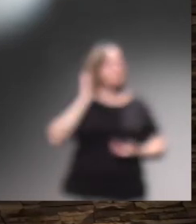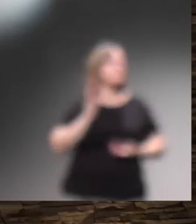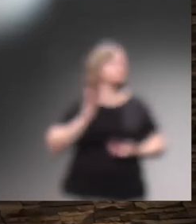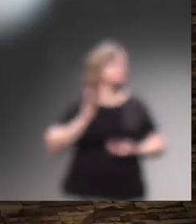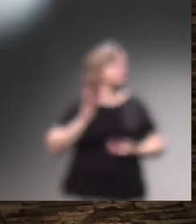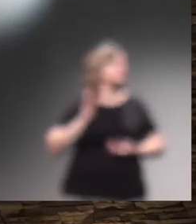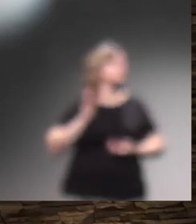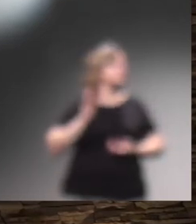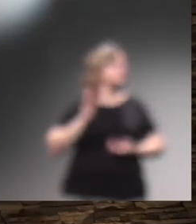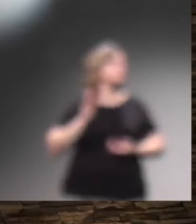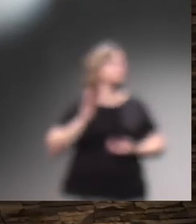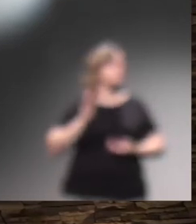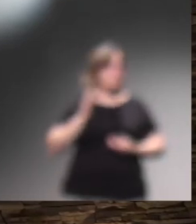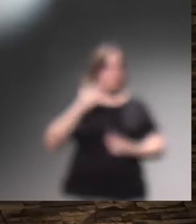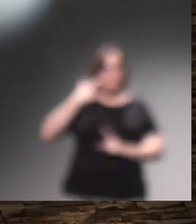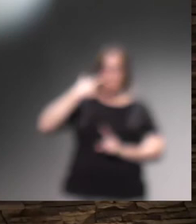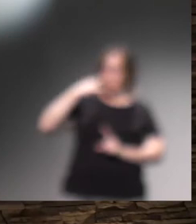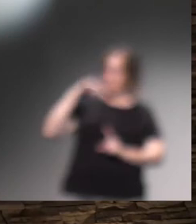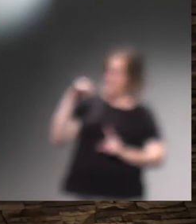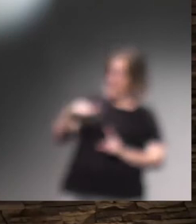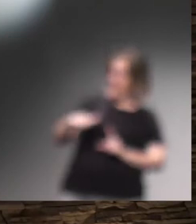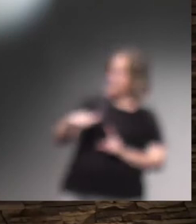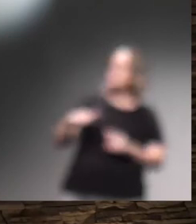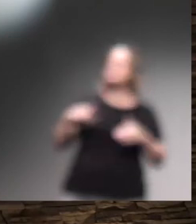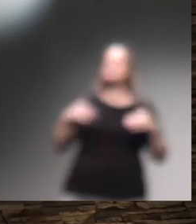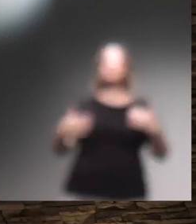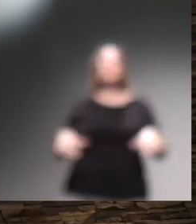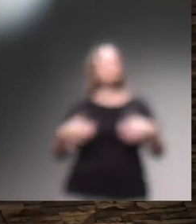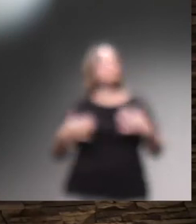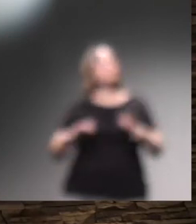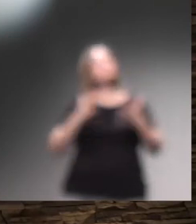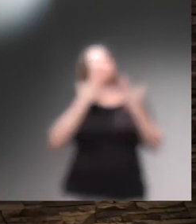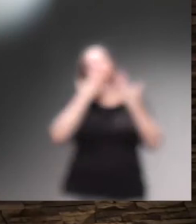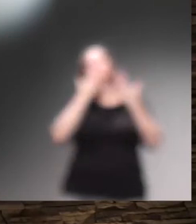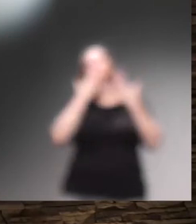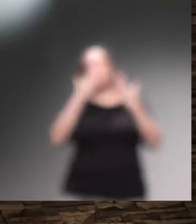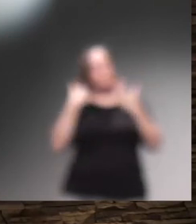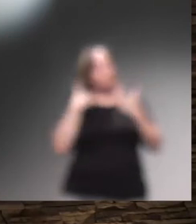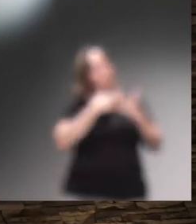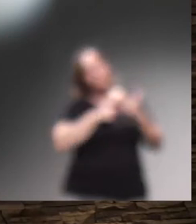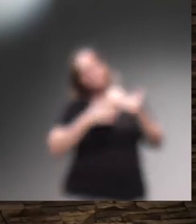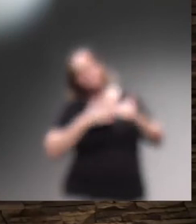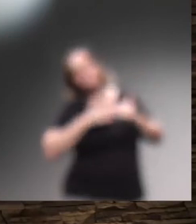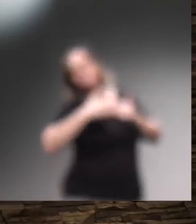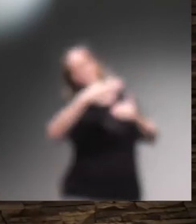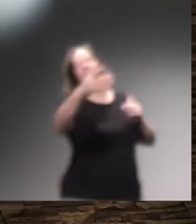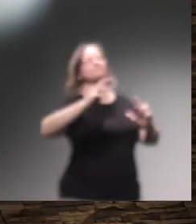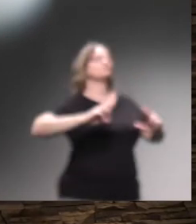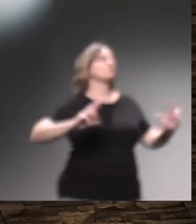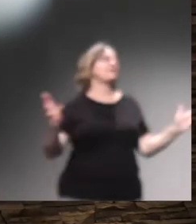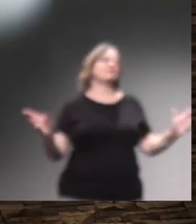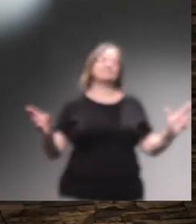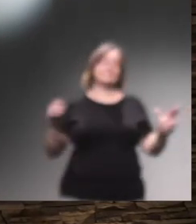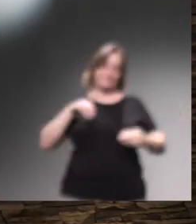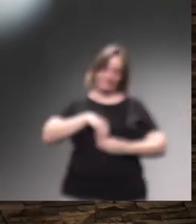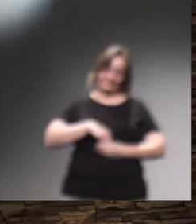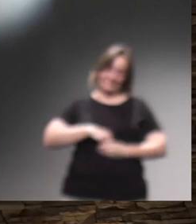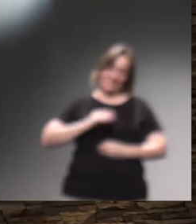And so for that, we move forward now, ready to shine the light of love that we